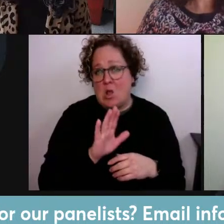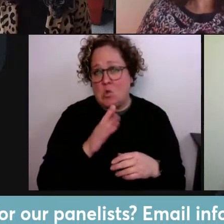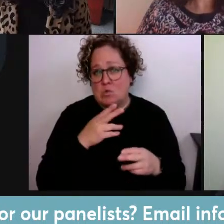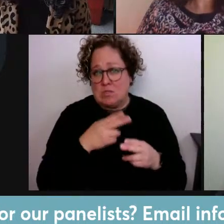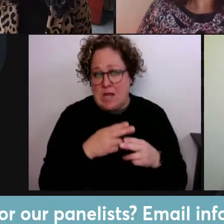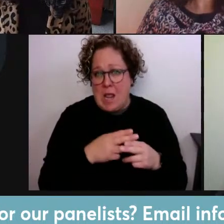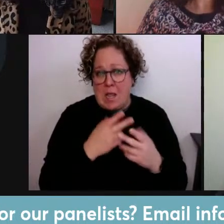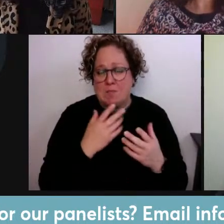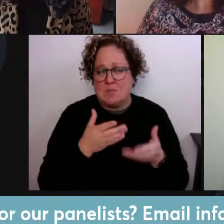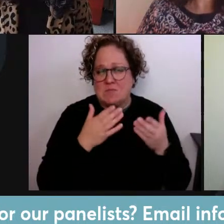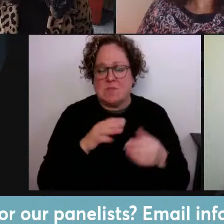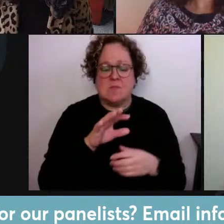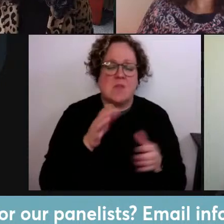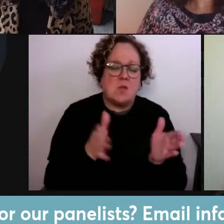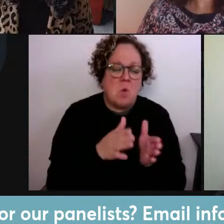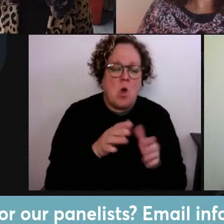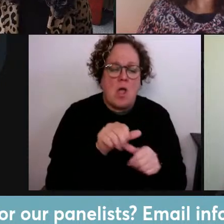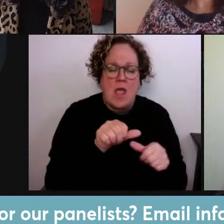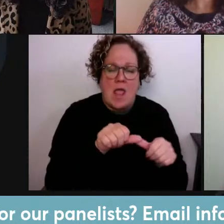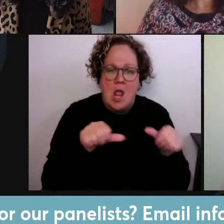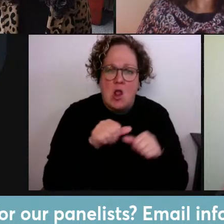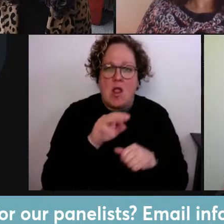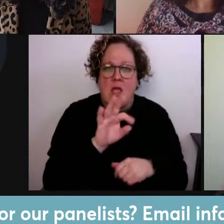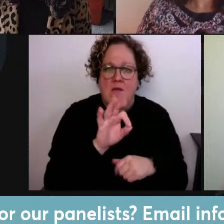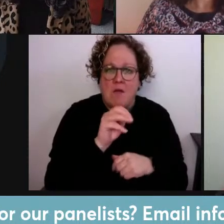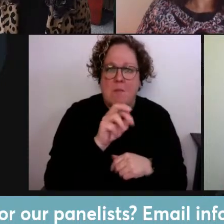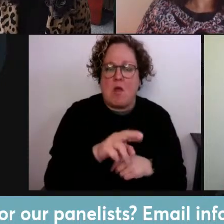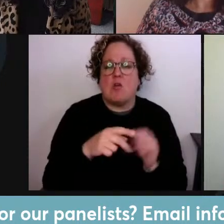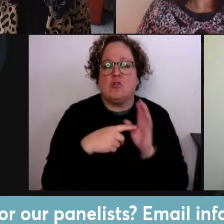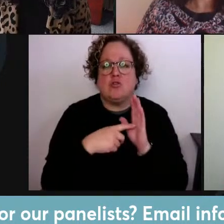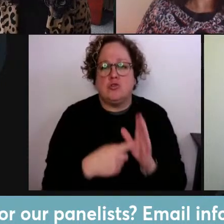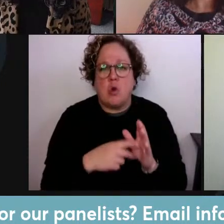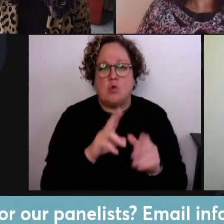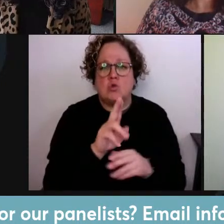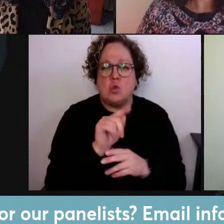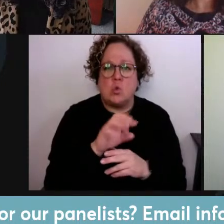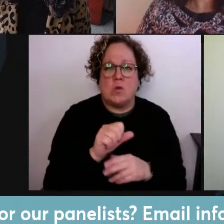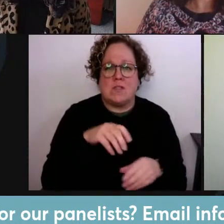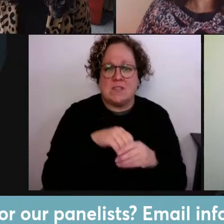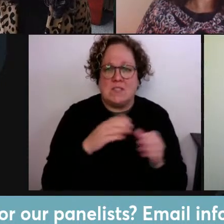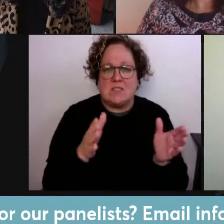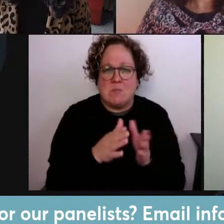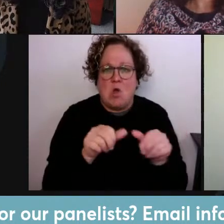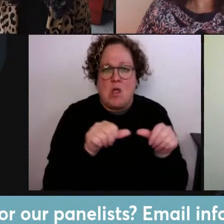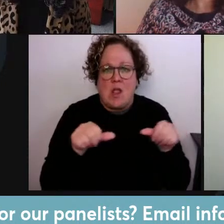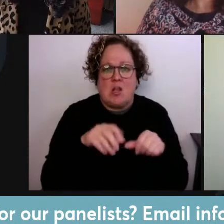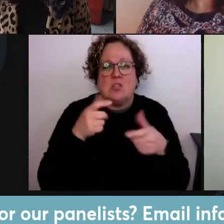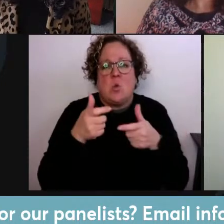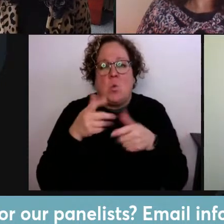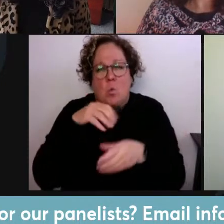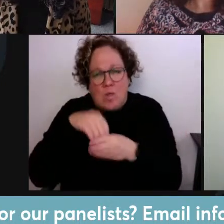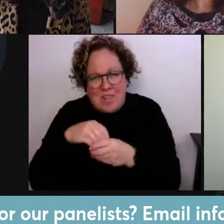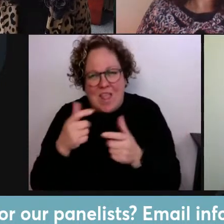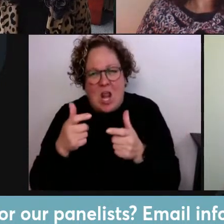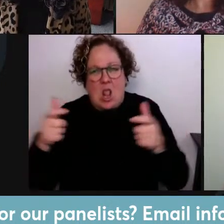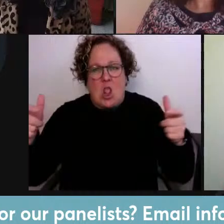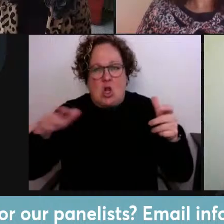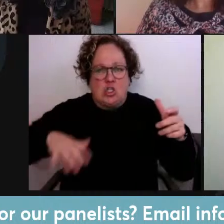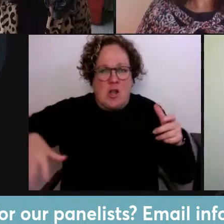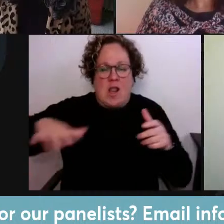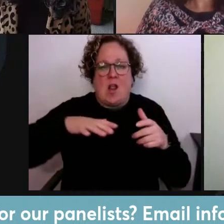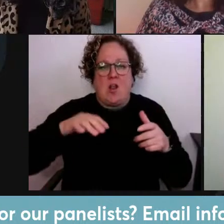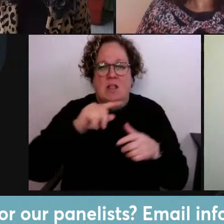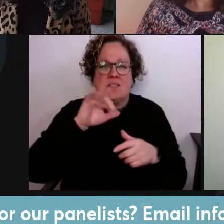area FMRs reflect units within smaller areas in these larger areas, and it's zip code areas that are used. And just